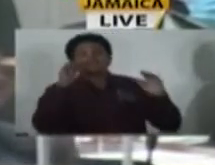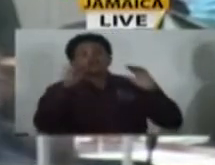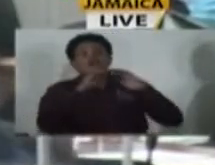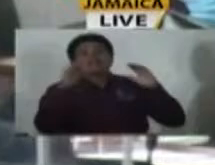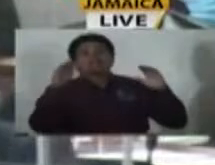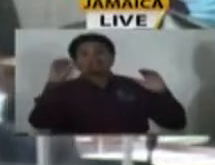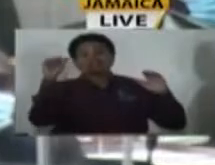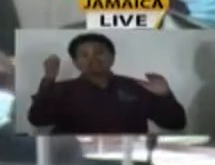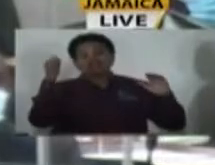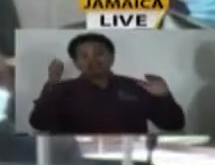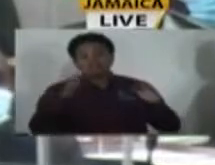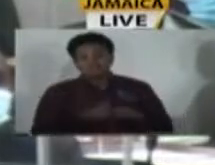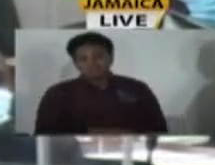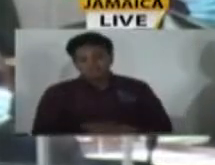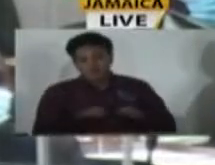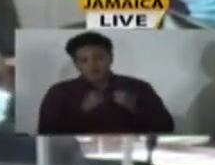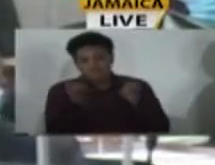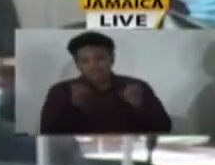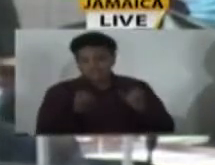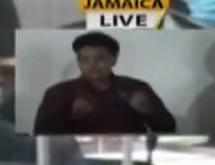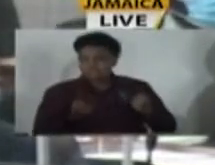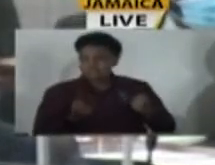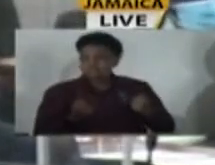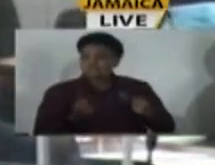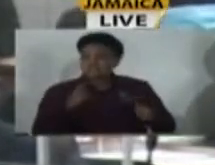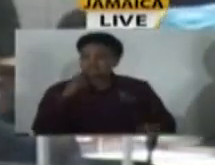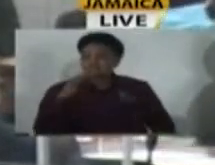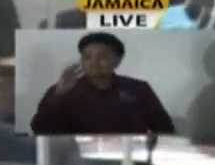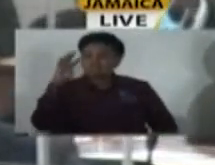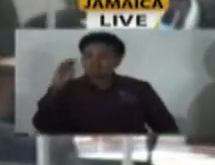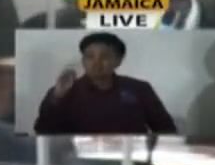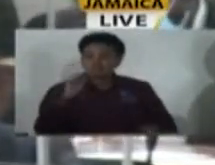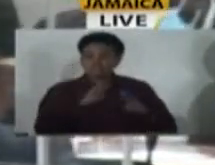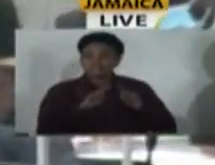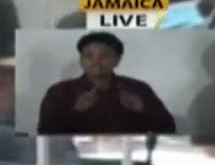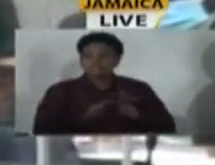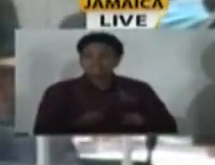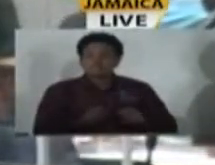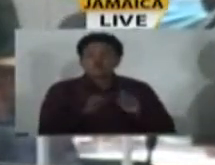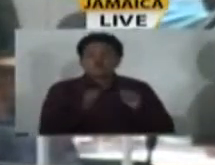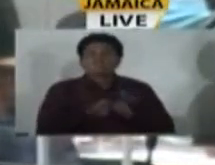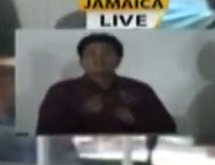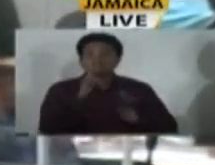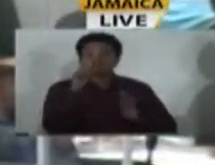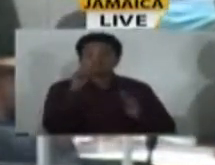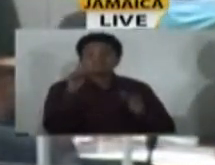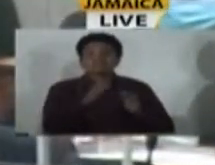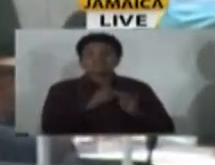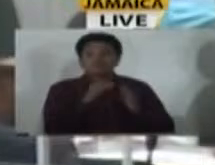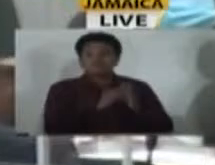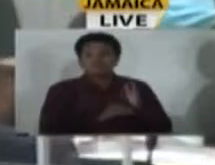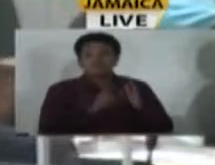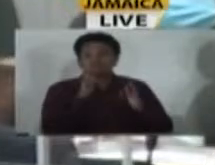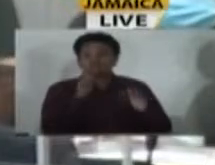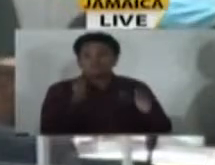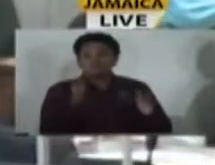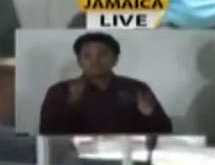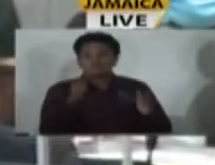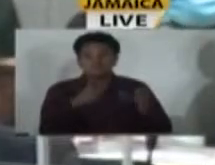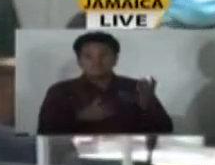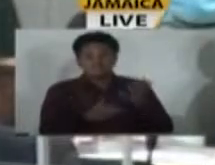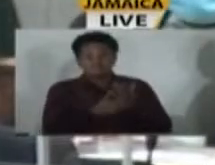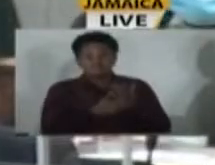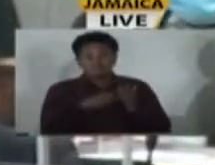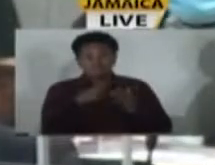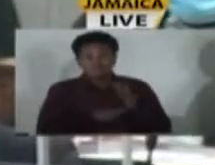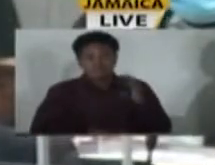10th level. There are 40 offenses specified that attract these